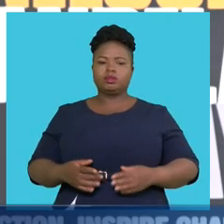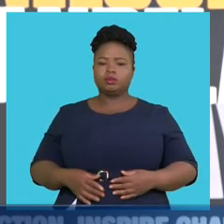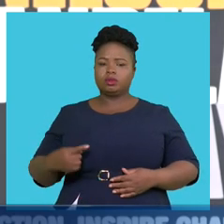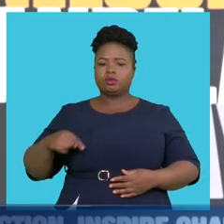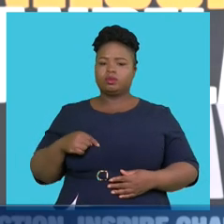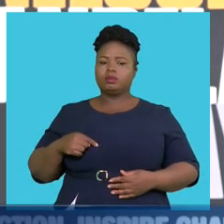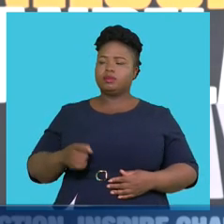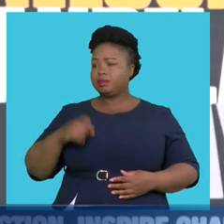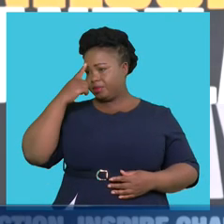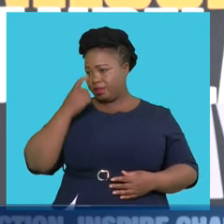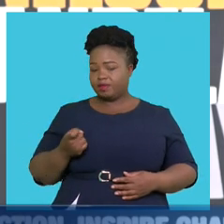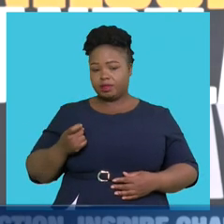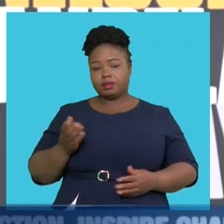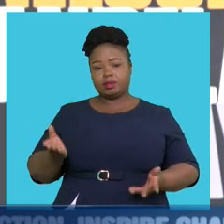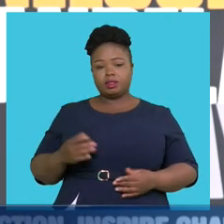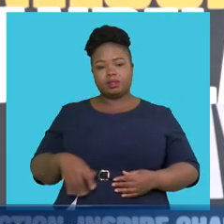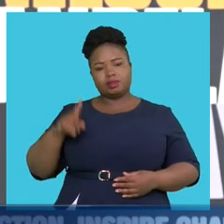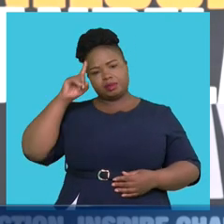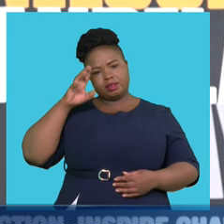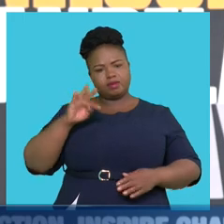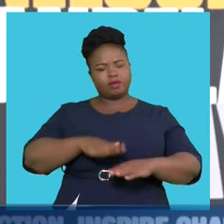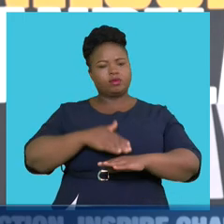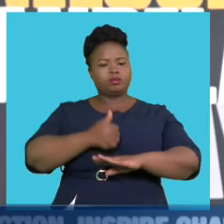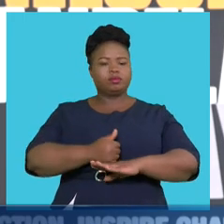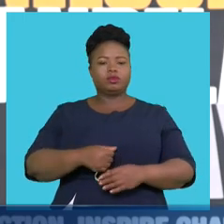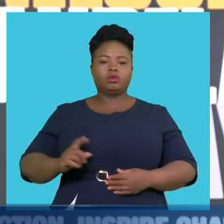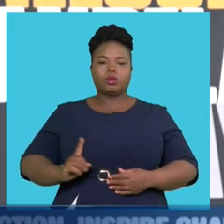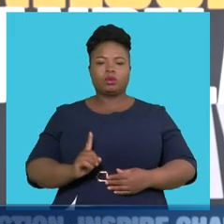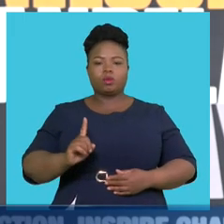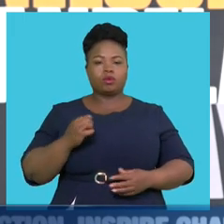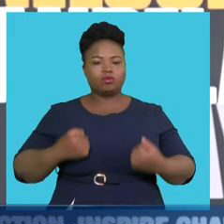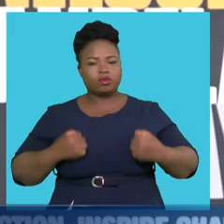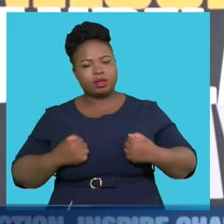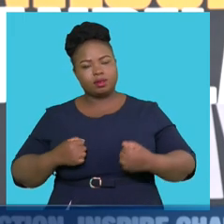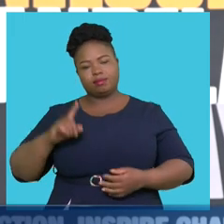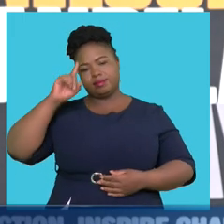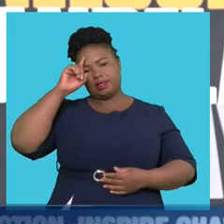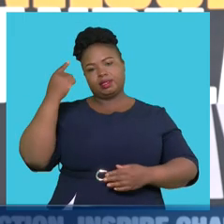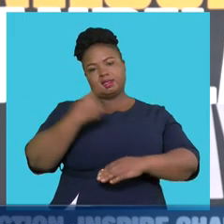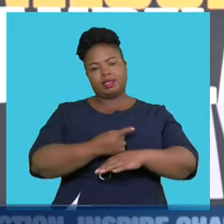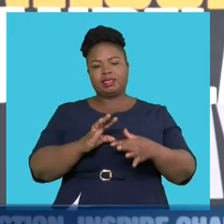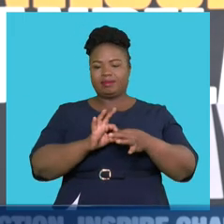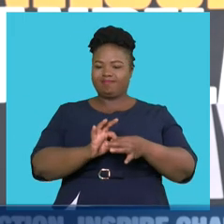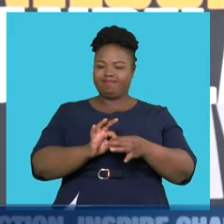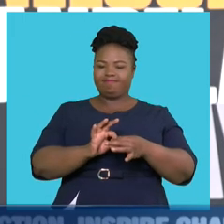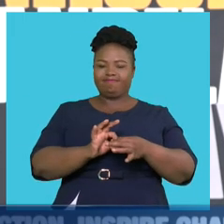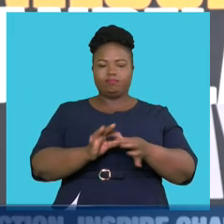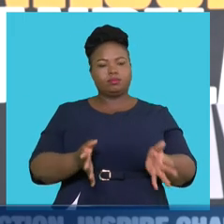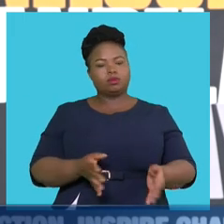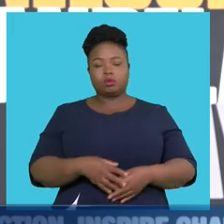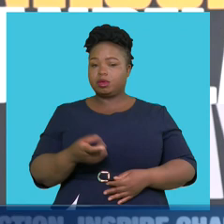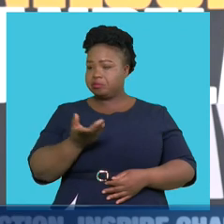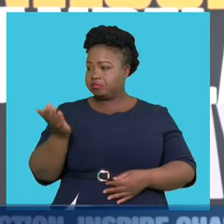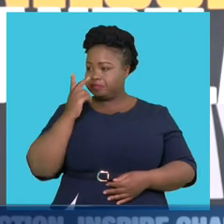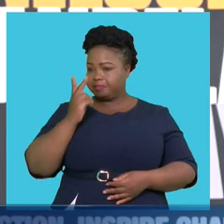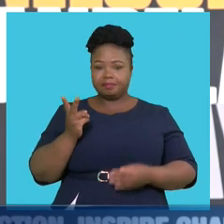we fundamentally believe at the Nelson Mandela Foundation is that the Walk and Run and Mandela Day are inextricably linked. So as you